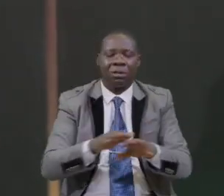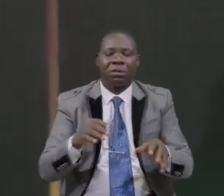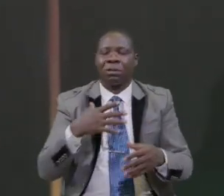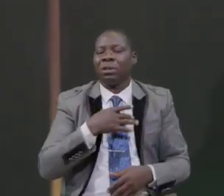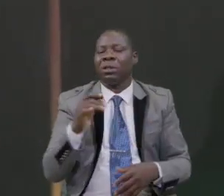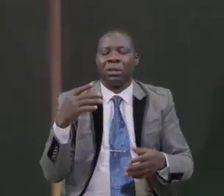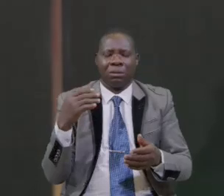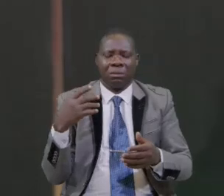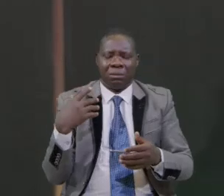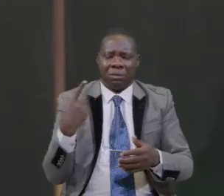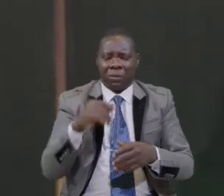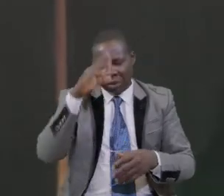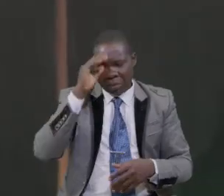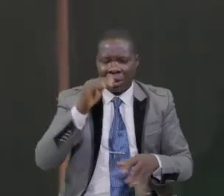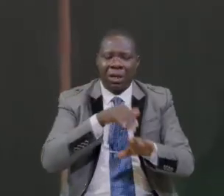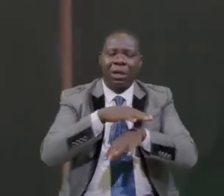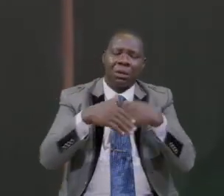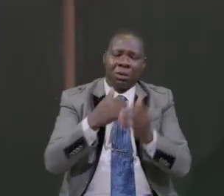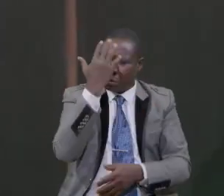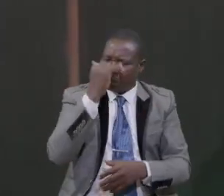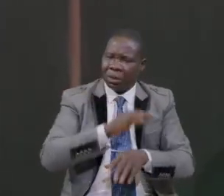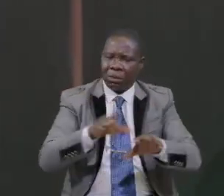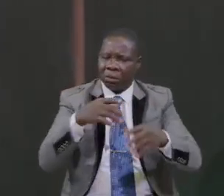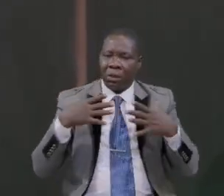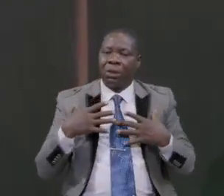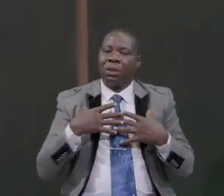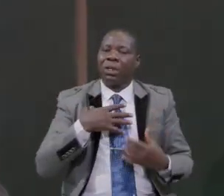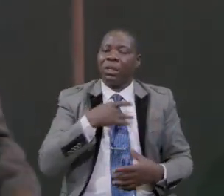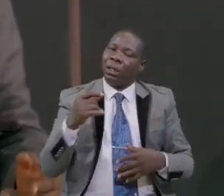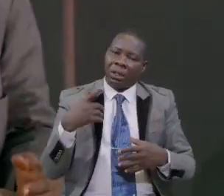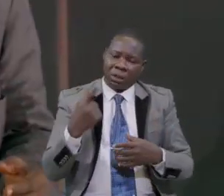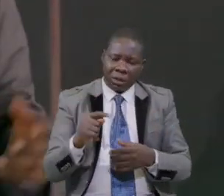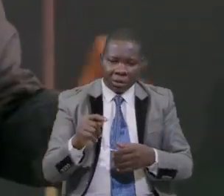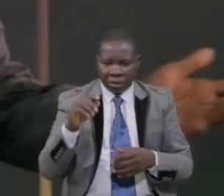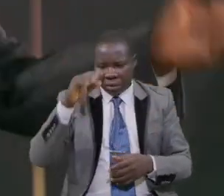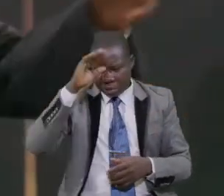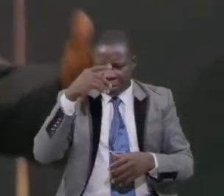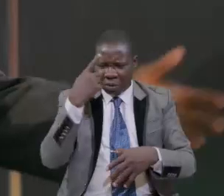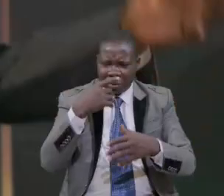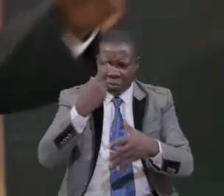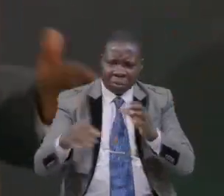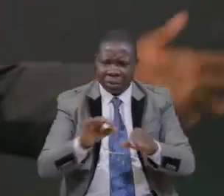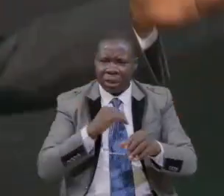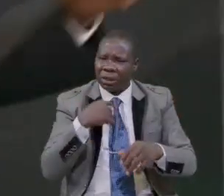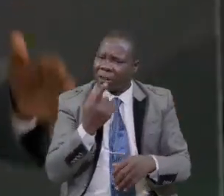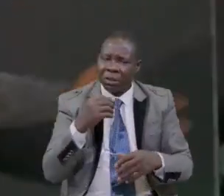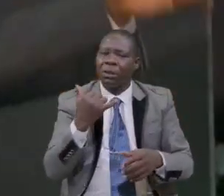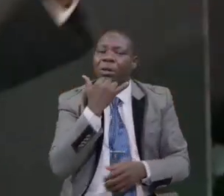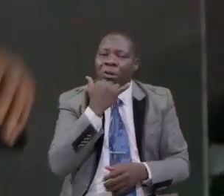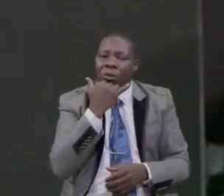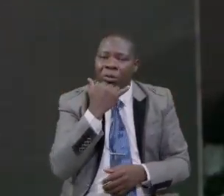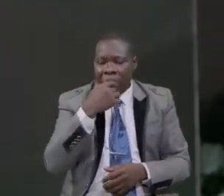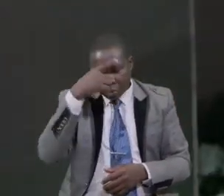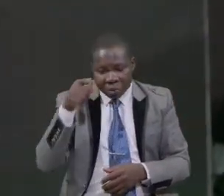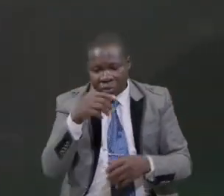you like the man? What did I say wrong? Because you're packing them up,